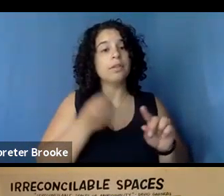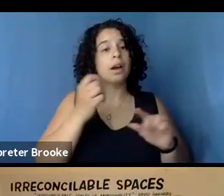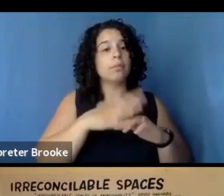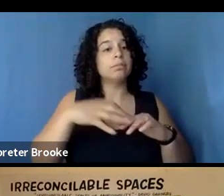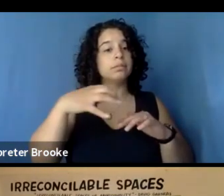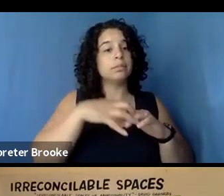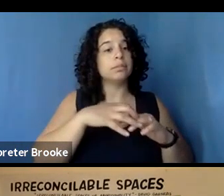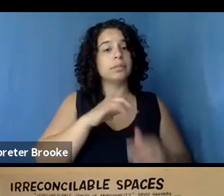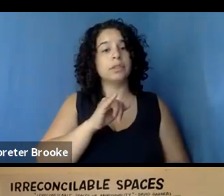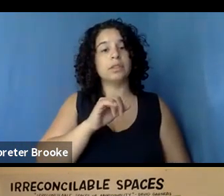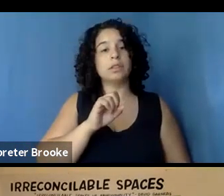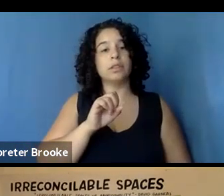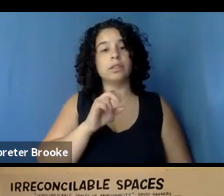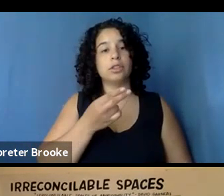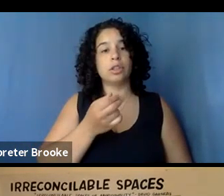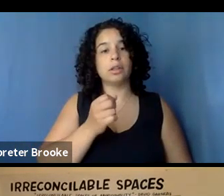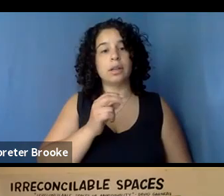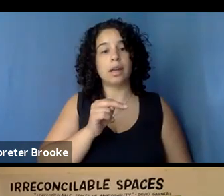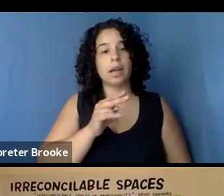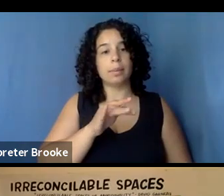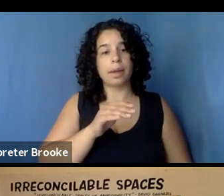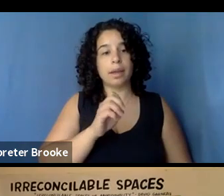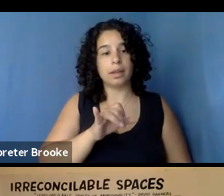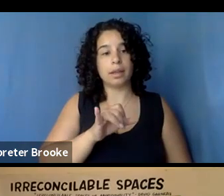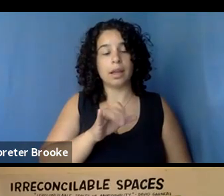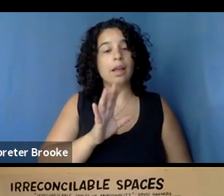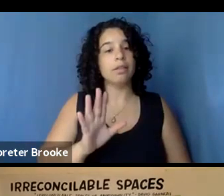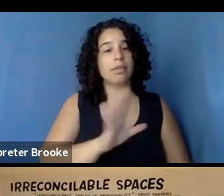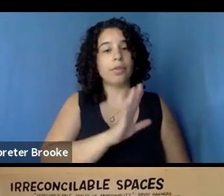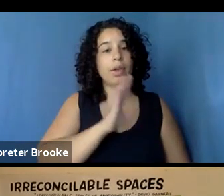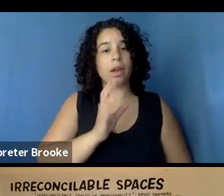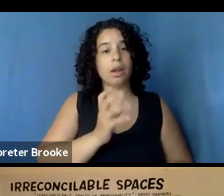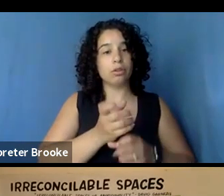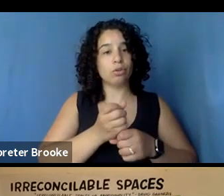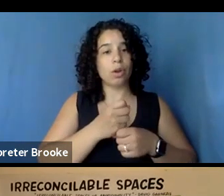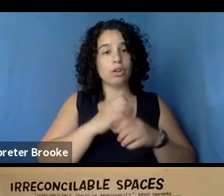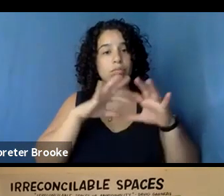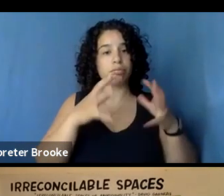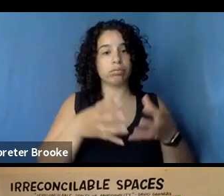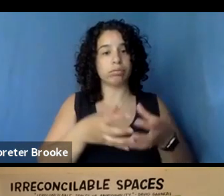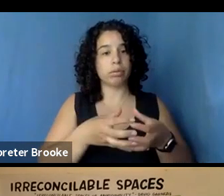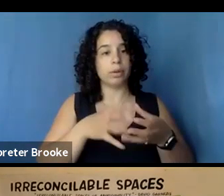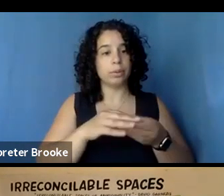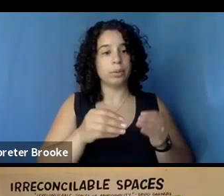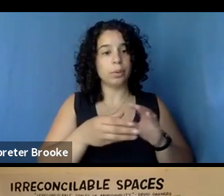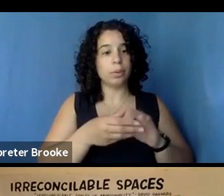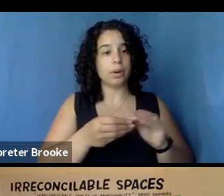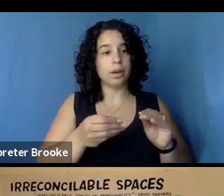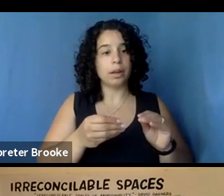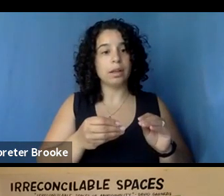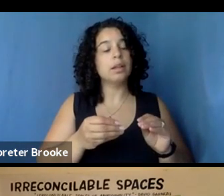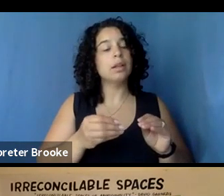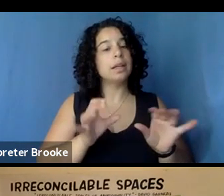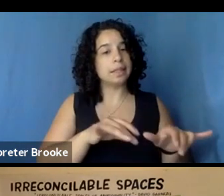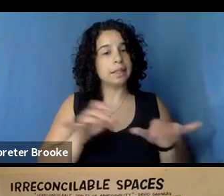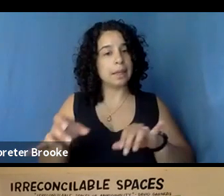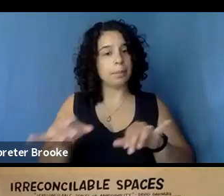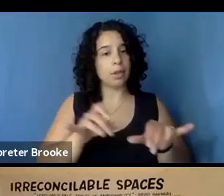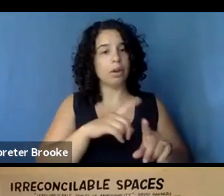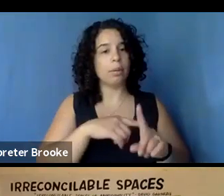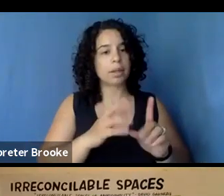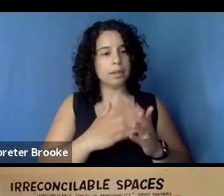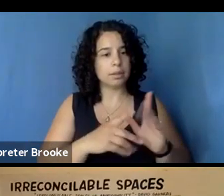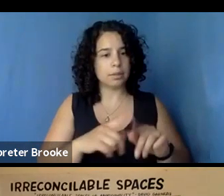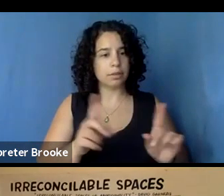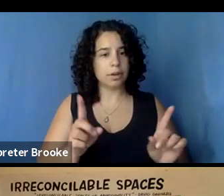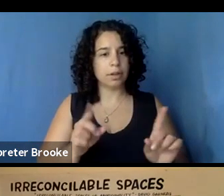when I think of the Anishinaabe recreation story, which is the same sort of Earth Diver story. And